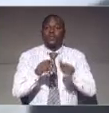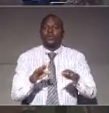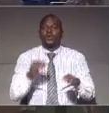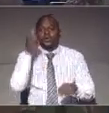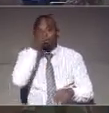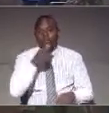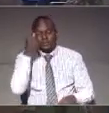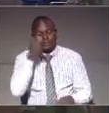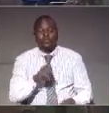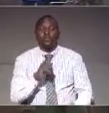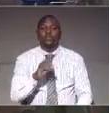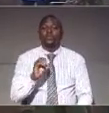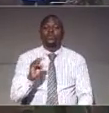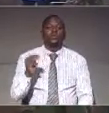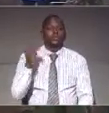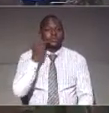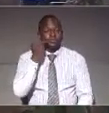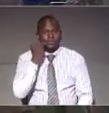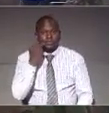was only 100 million.